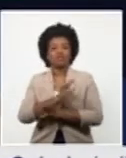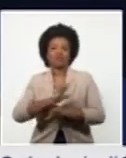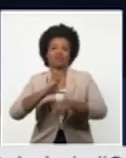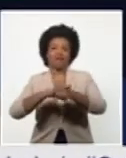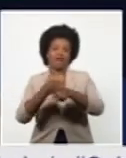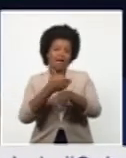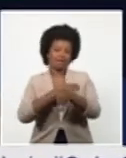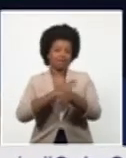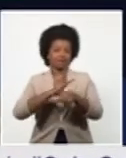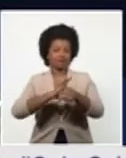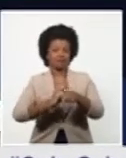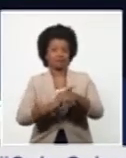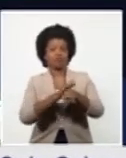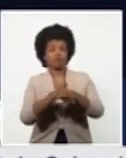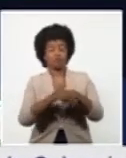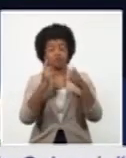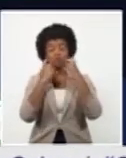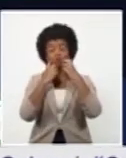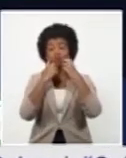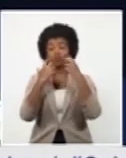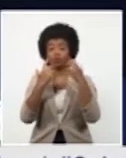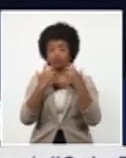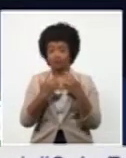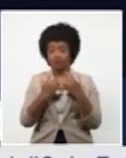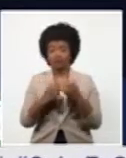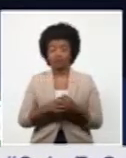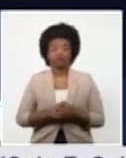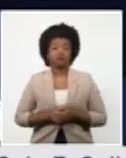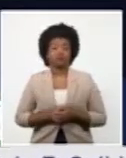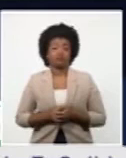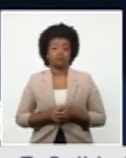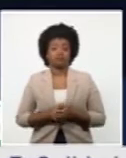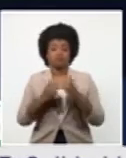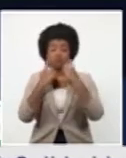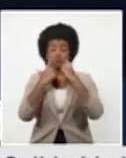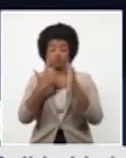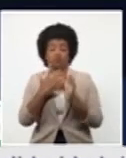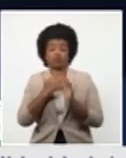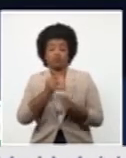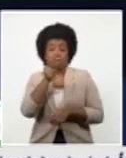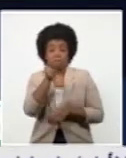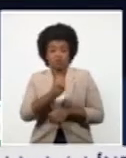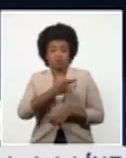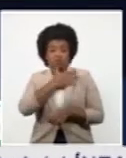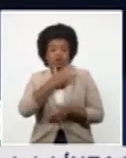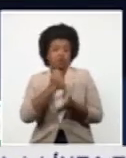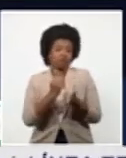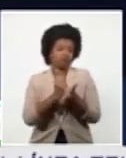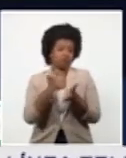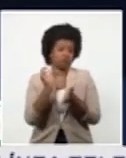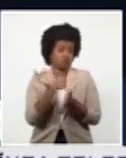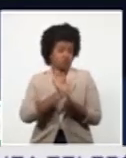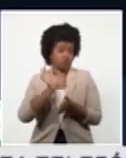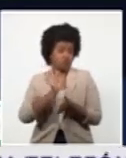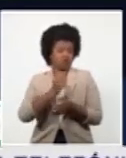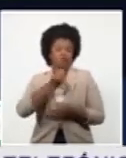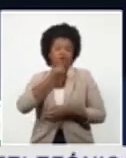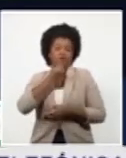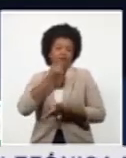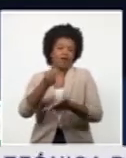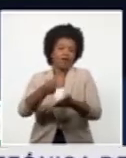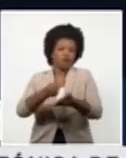confirmed yesterday, as had been happening in the last few days, they are all Cuban. 100% of them are